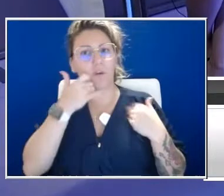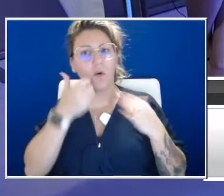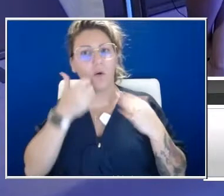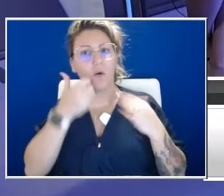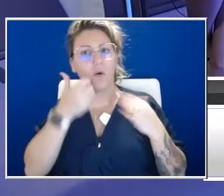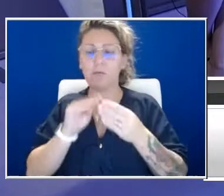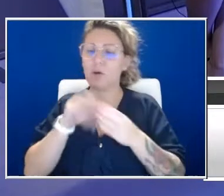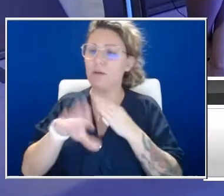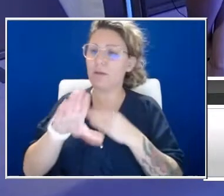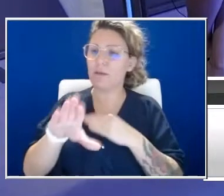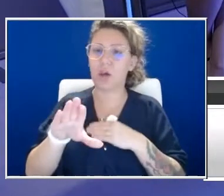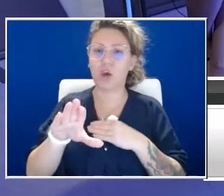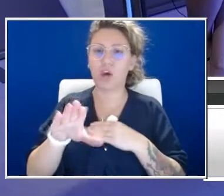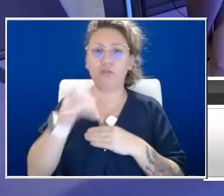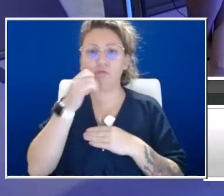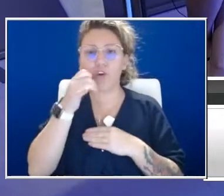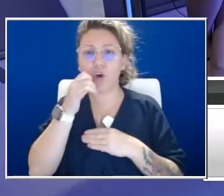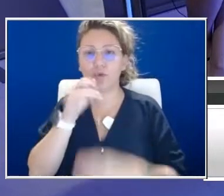that number,